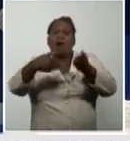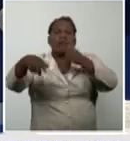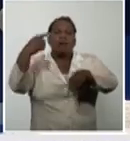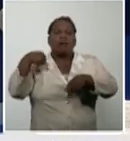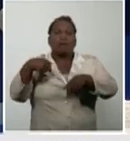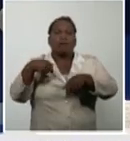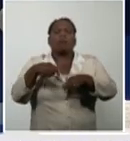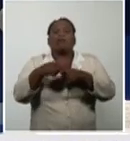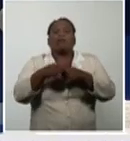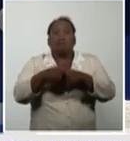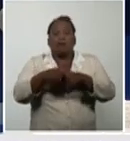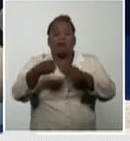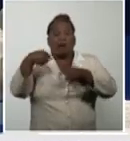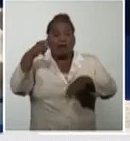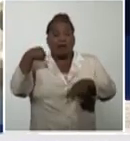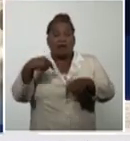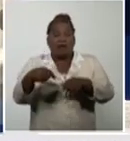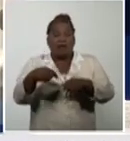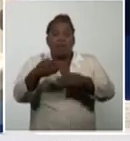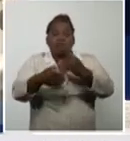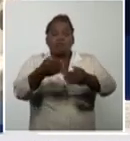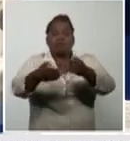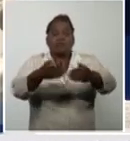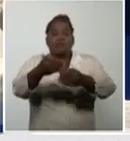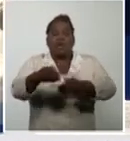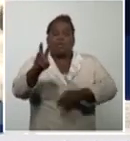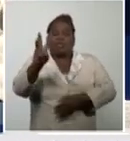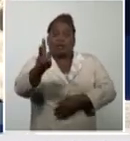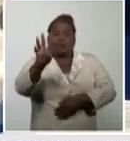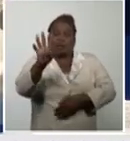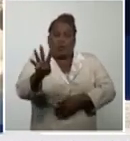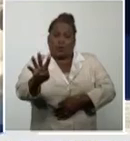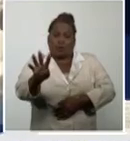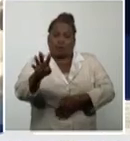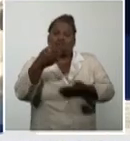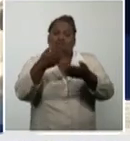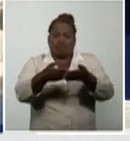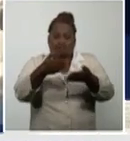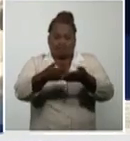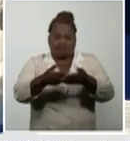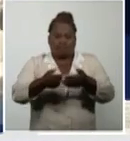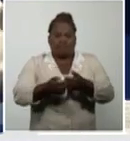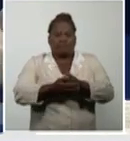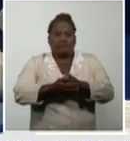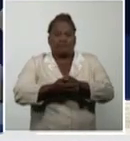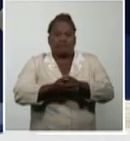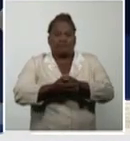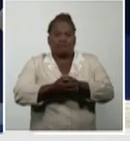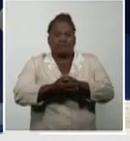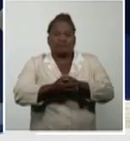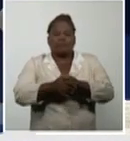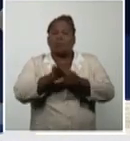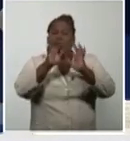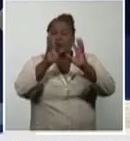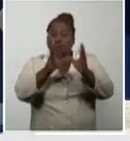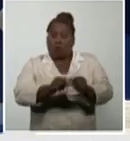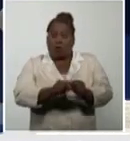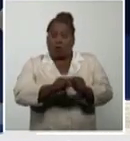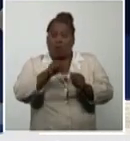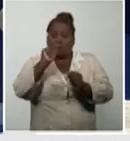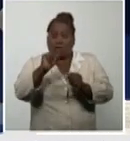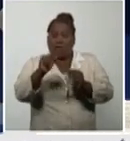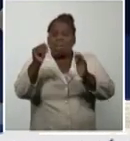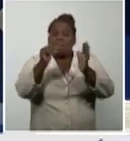of samples yesterday. So yesterday, what was left to process was 34 samples. As a result